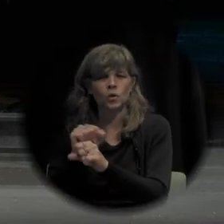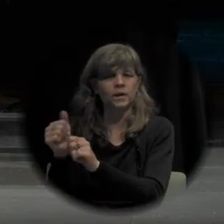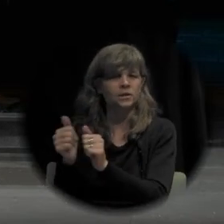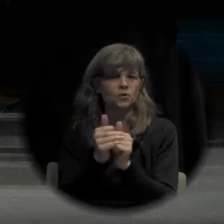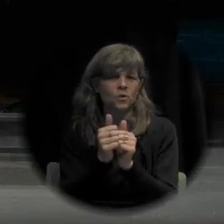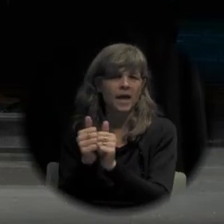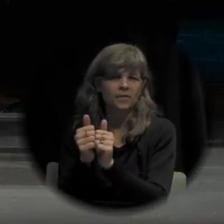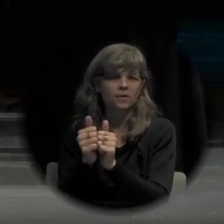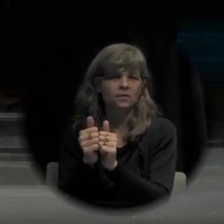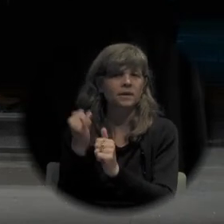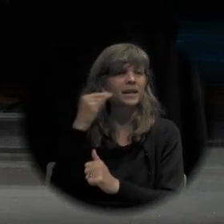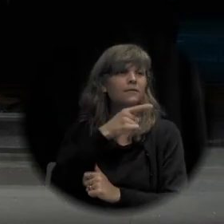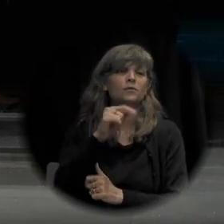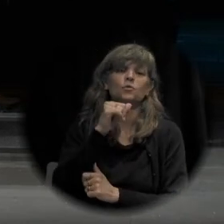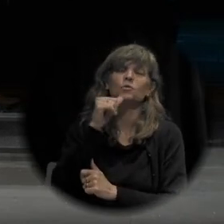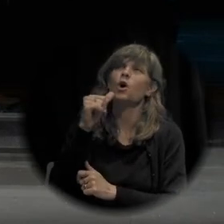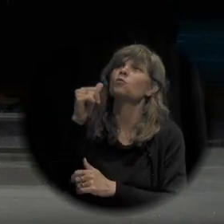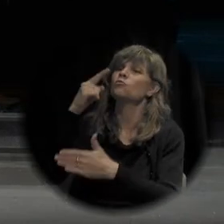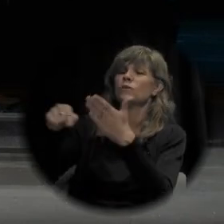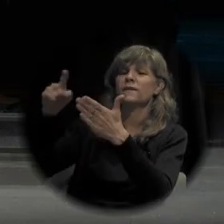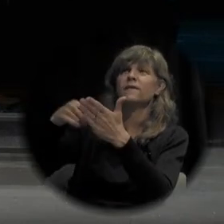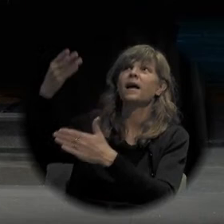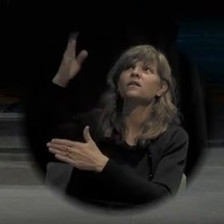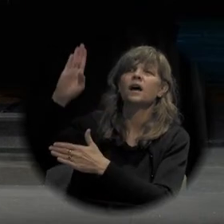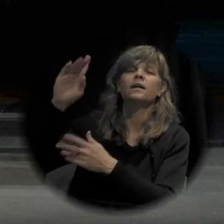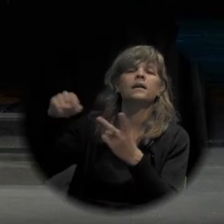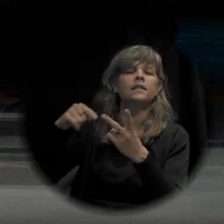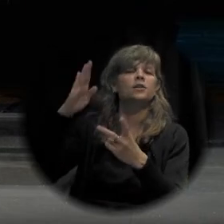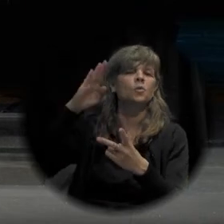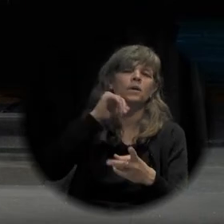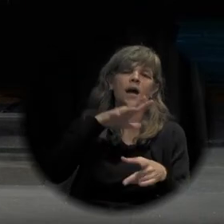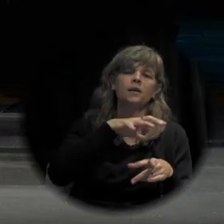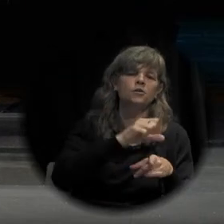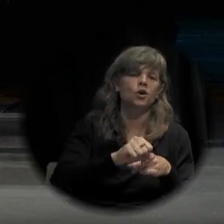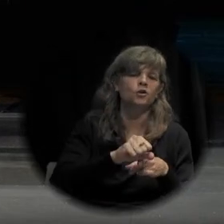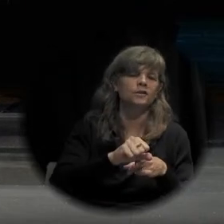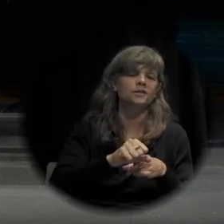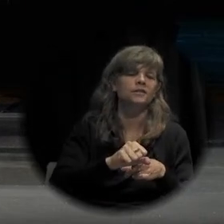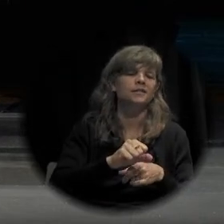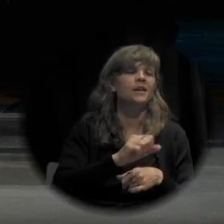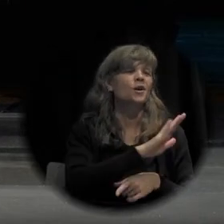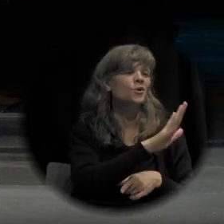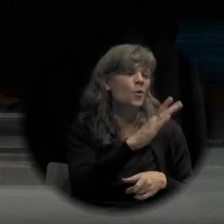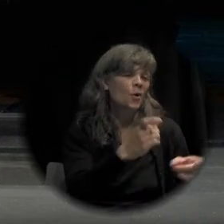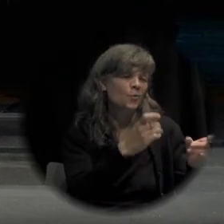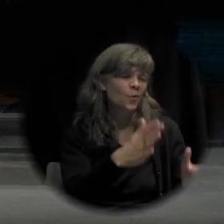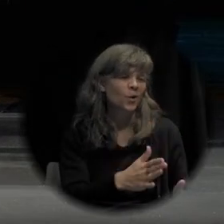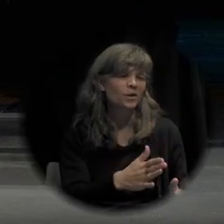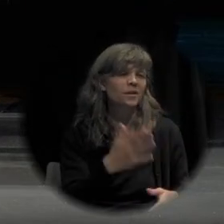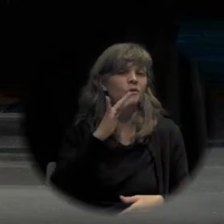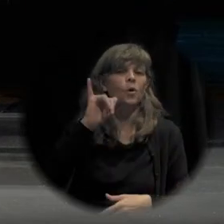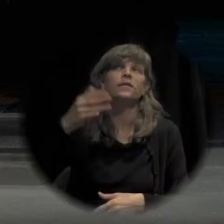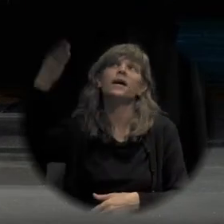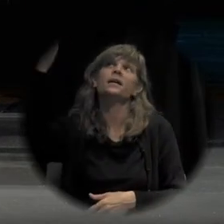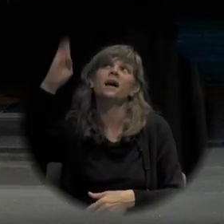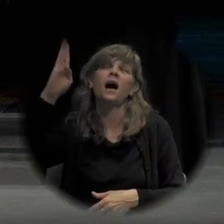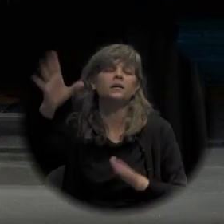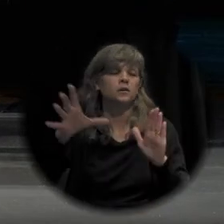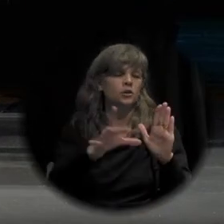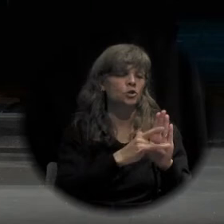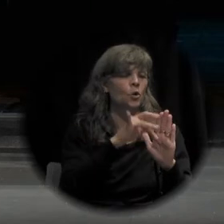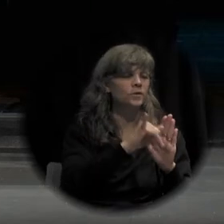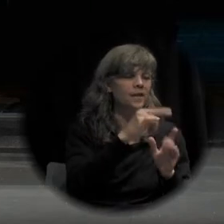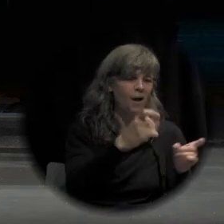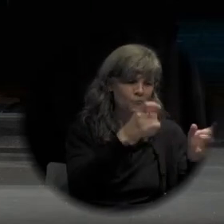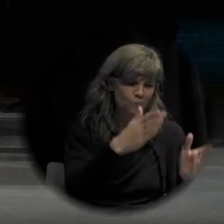not revile God, you will not curse his ruler, because the ruler is the representative of God. God has chosen him, and so he is